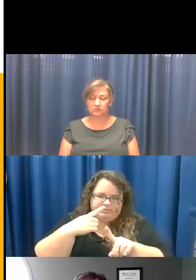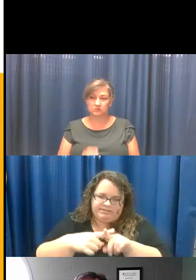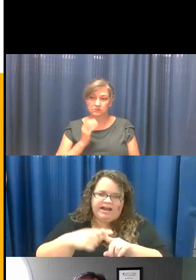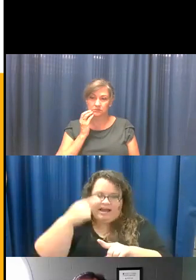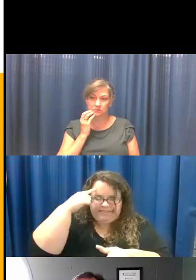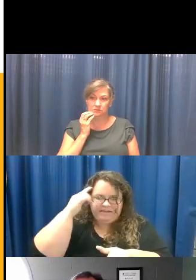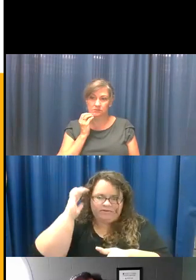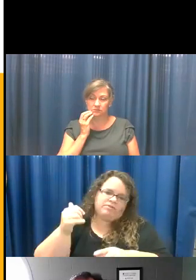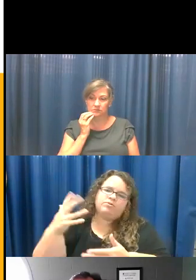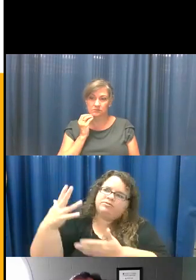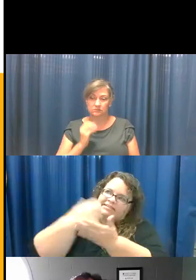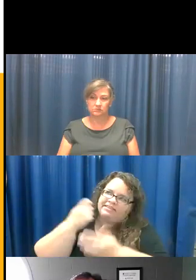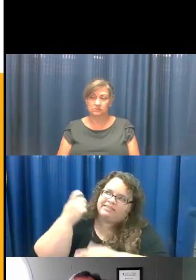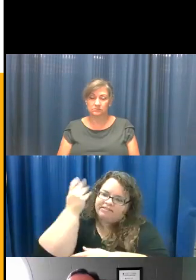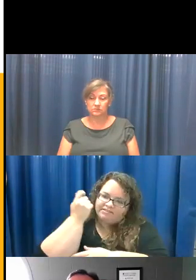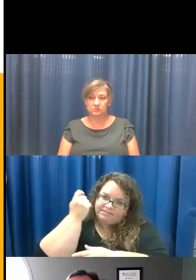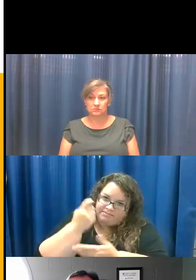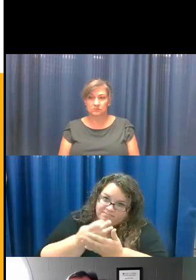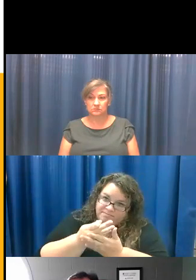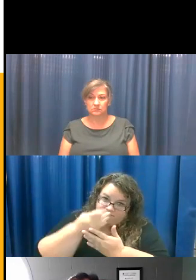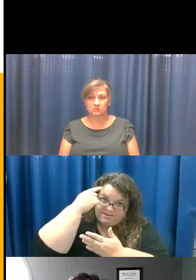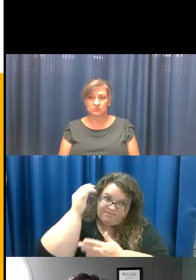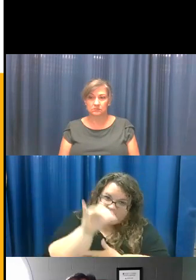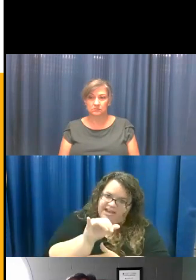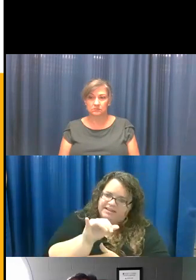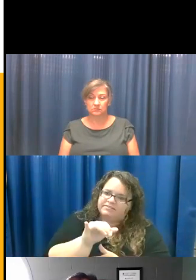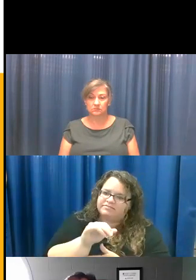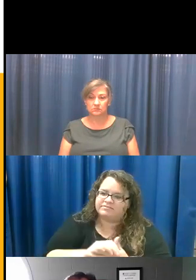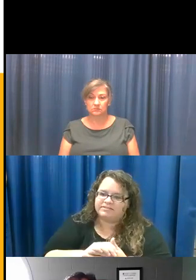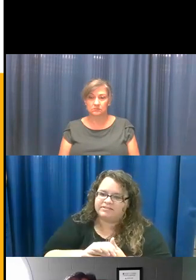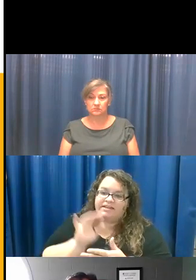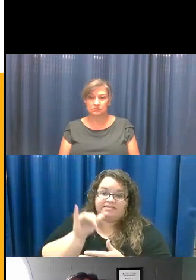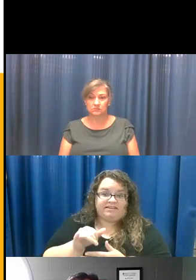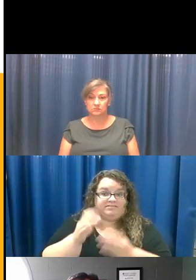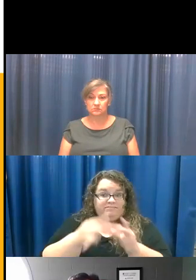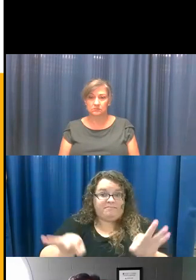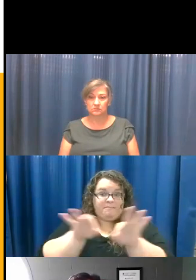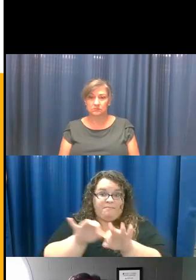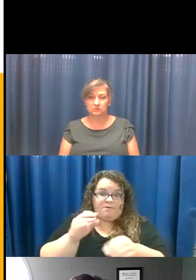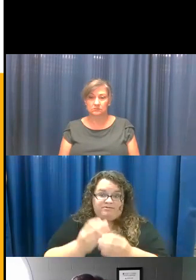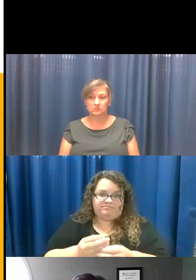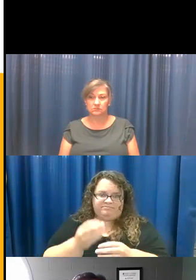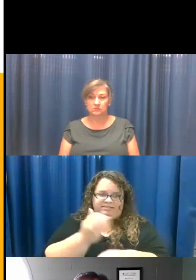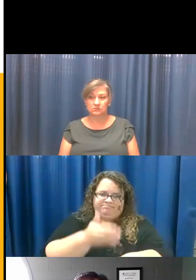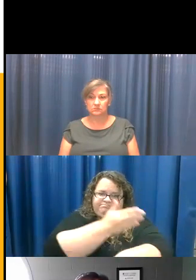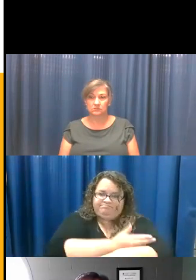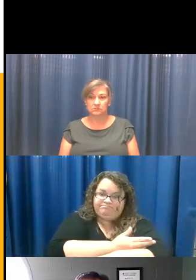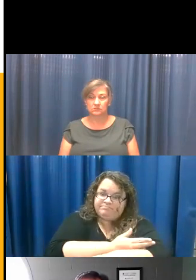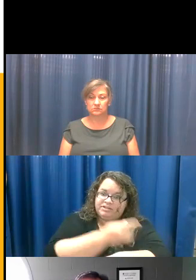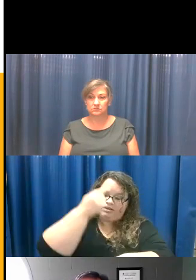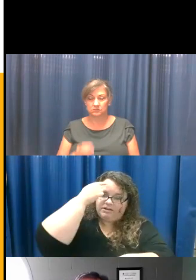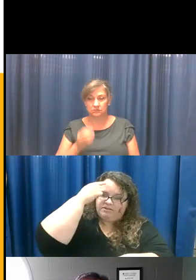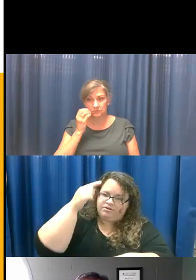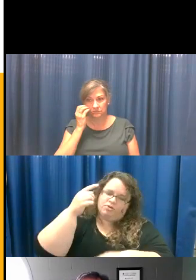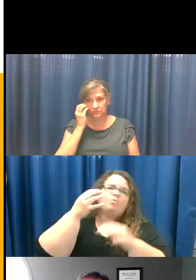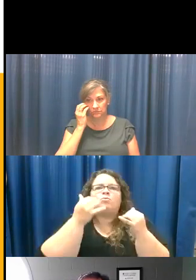year. So this is a big upgrade to what is now the shooting range